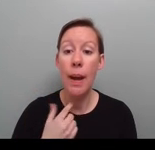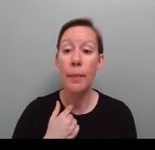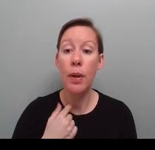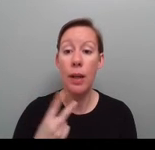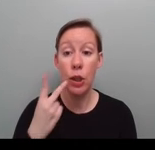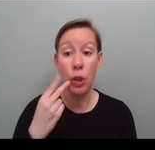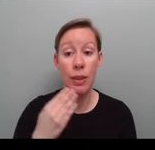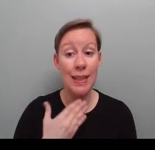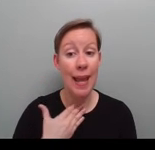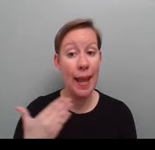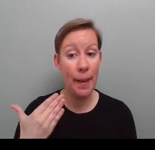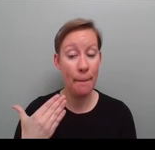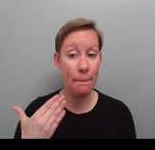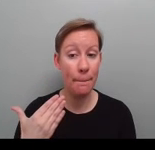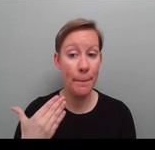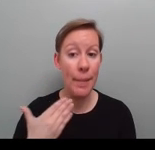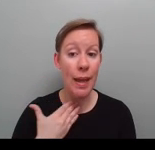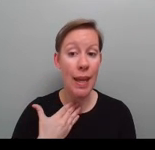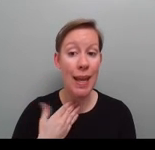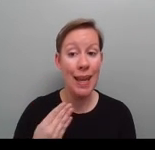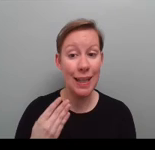put your name in here.